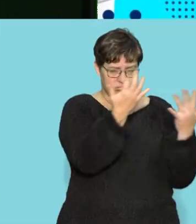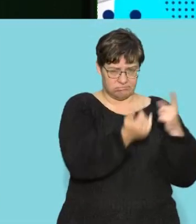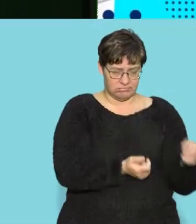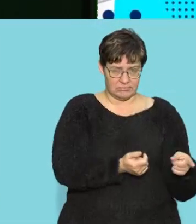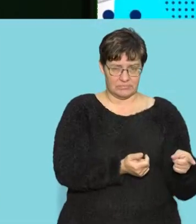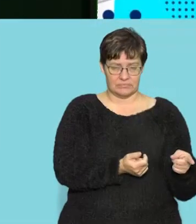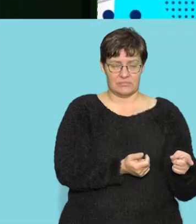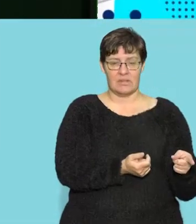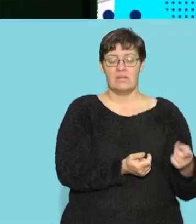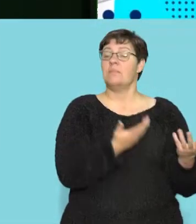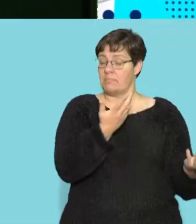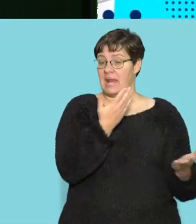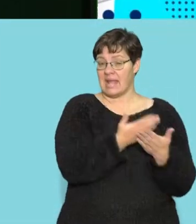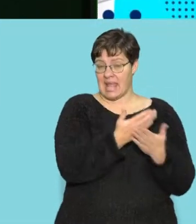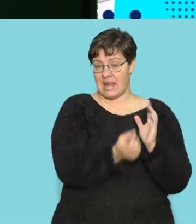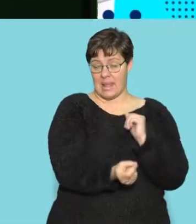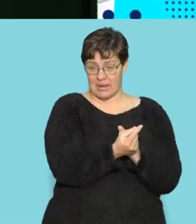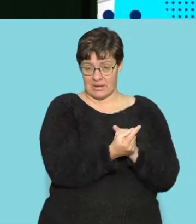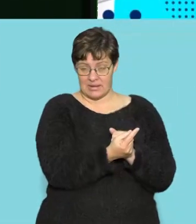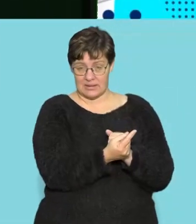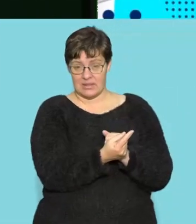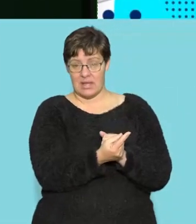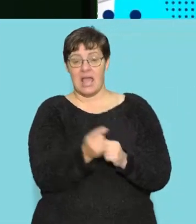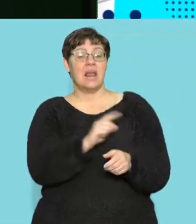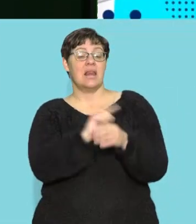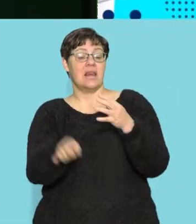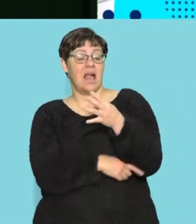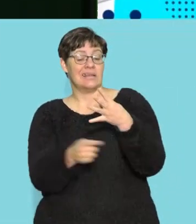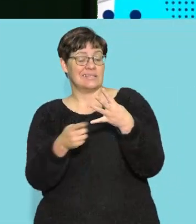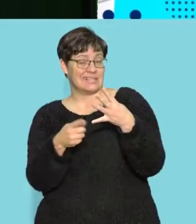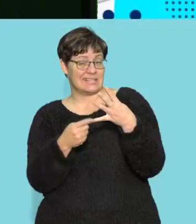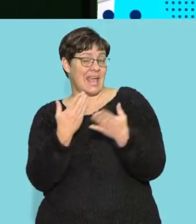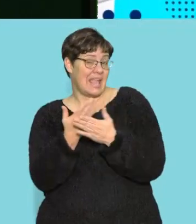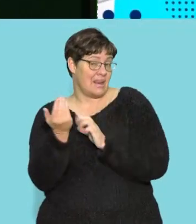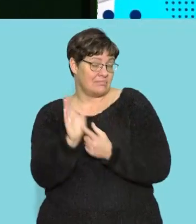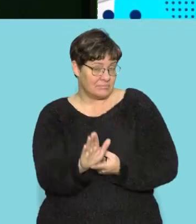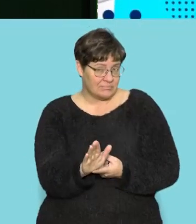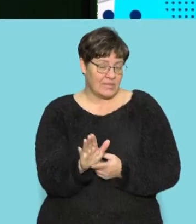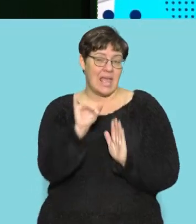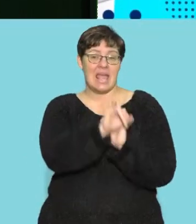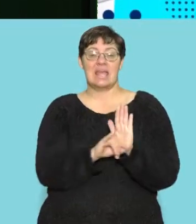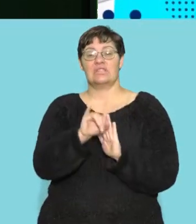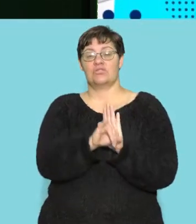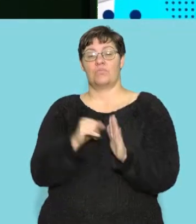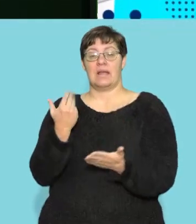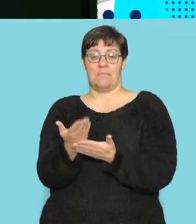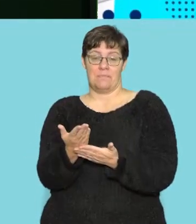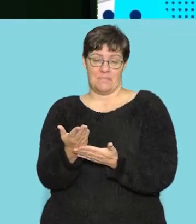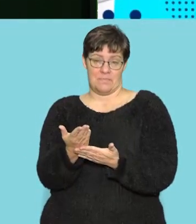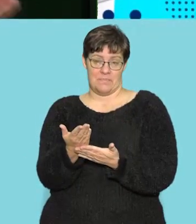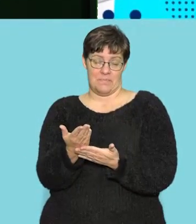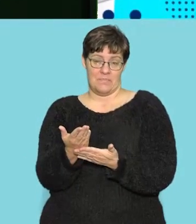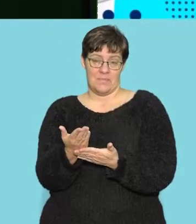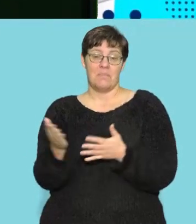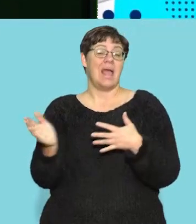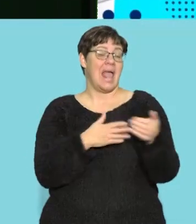So that could also appear. And the last item that could appear there would be your insurance claim. We've dealt with this in